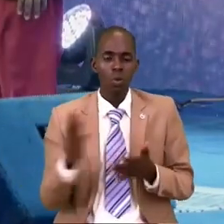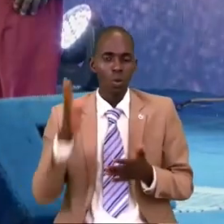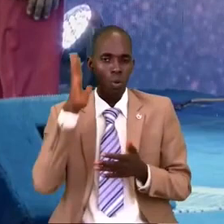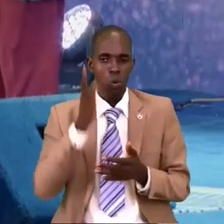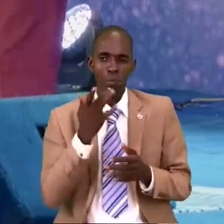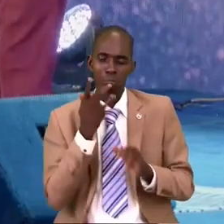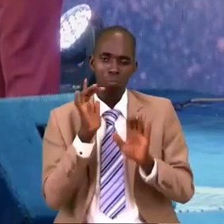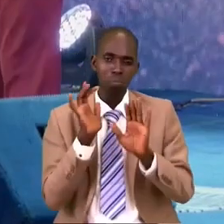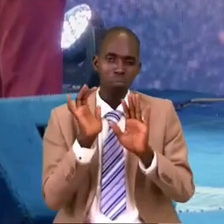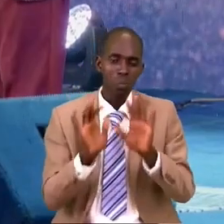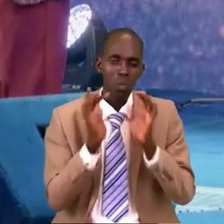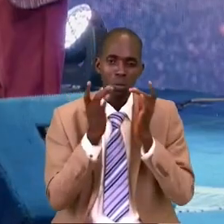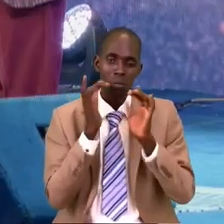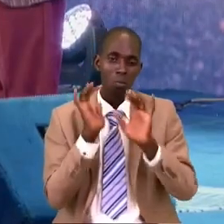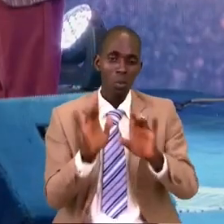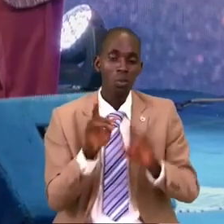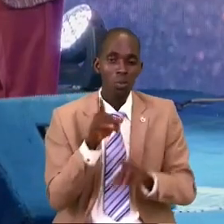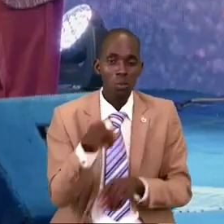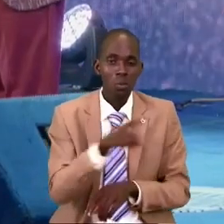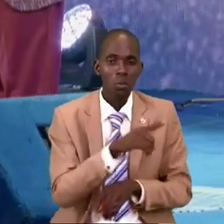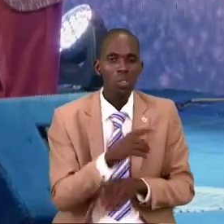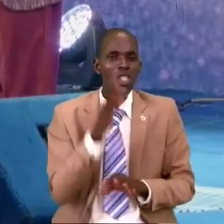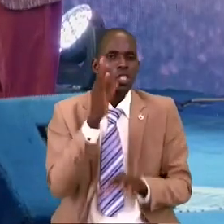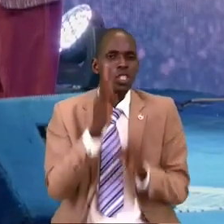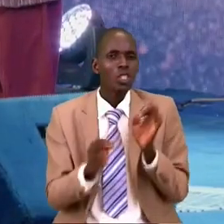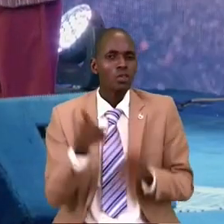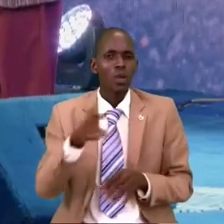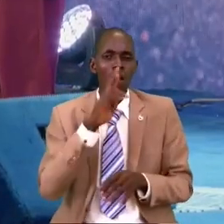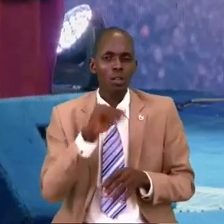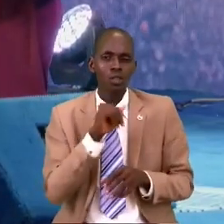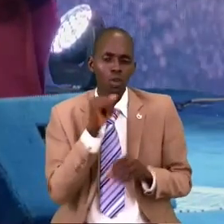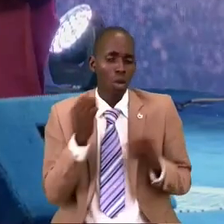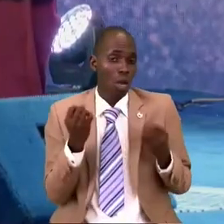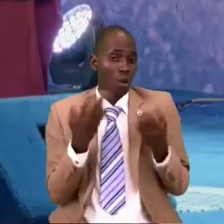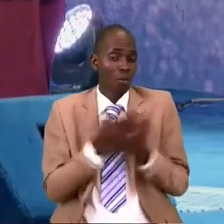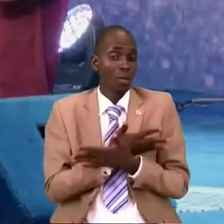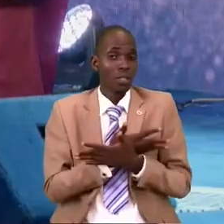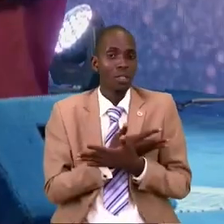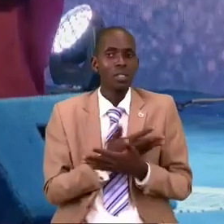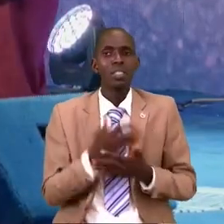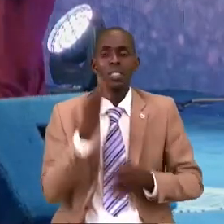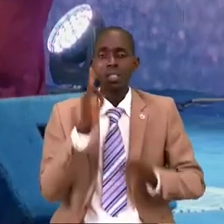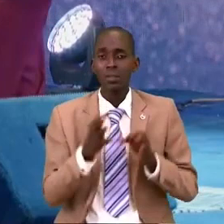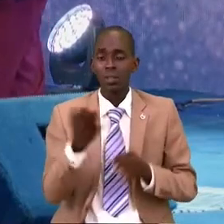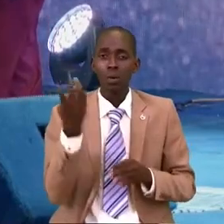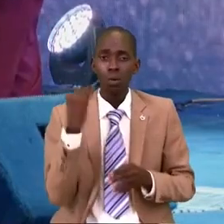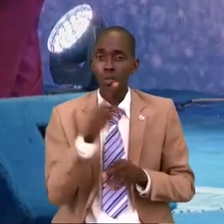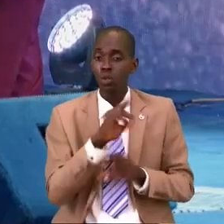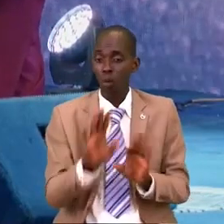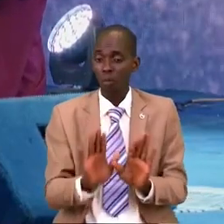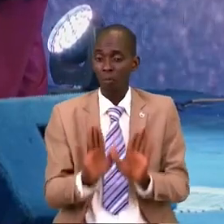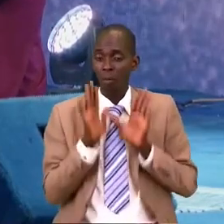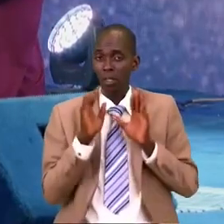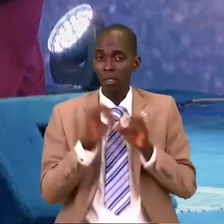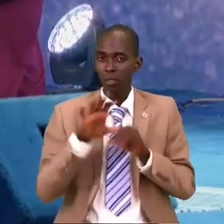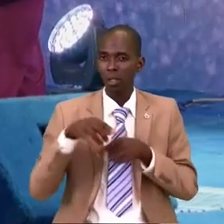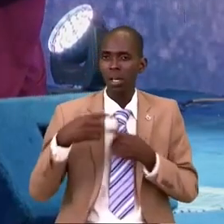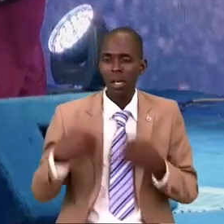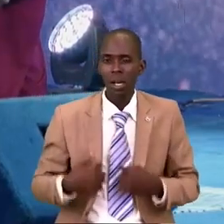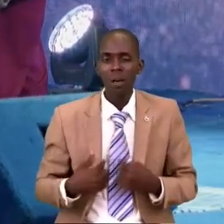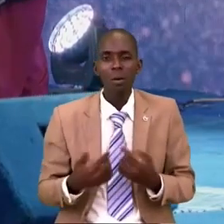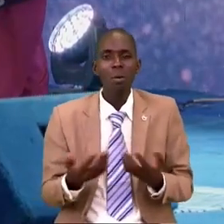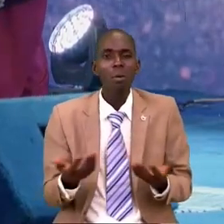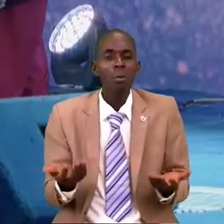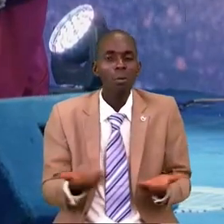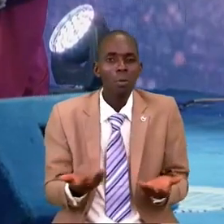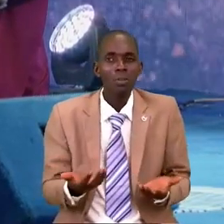in your heart, what height will you reach? That's why the Lord wants you to reach the